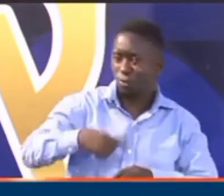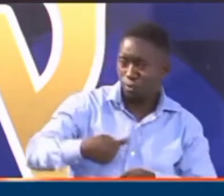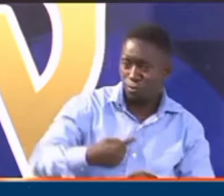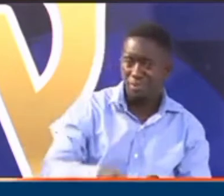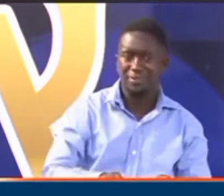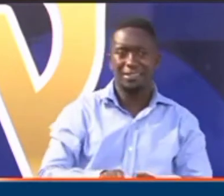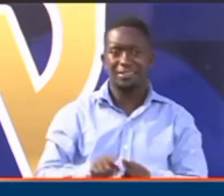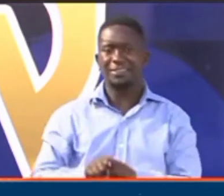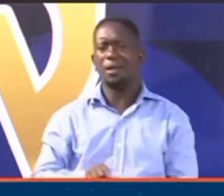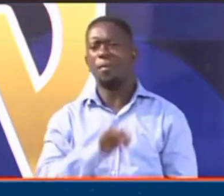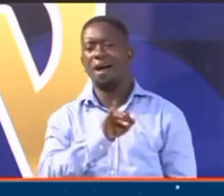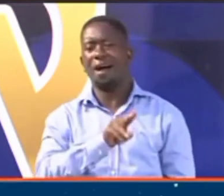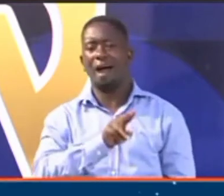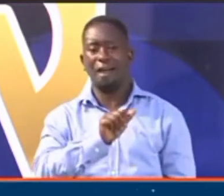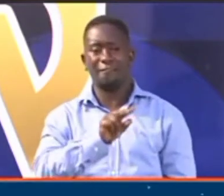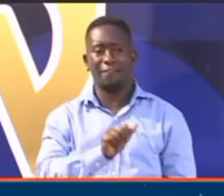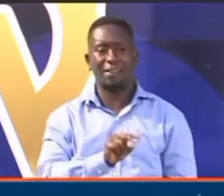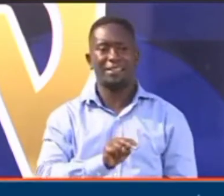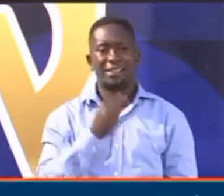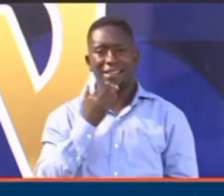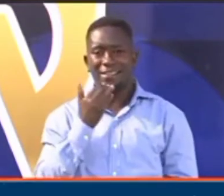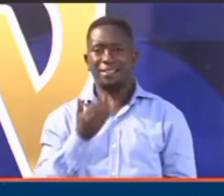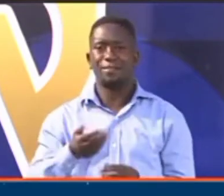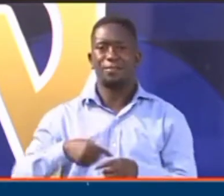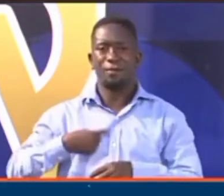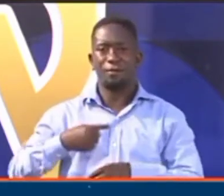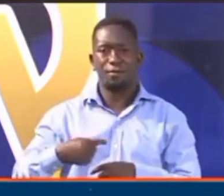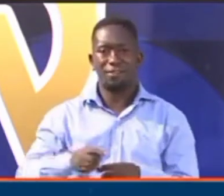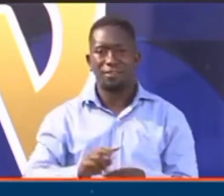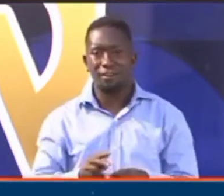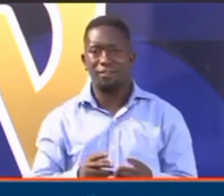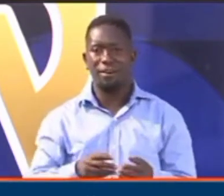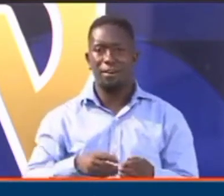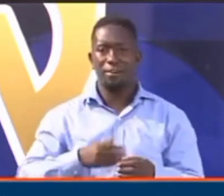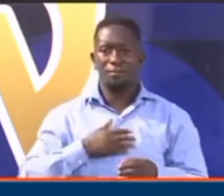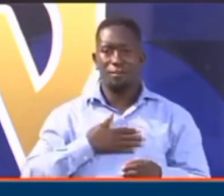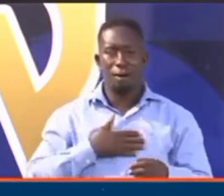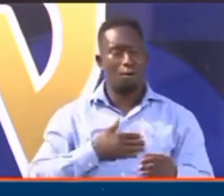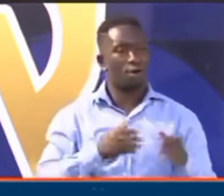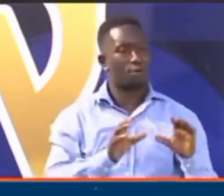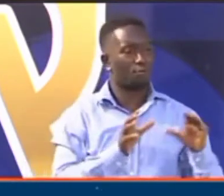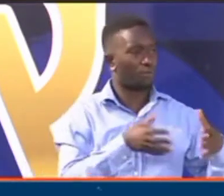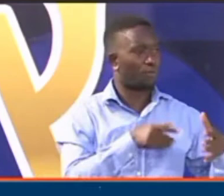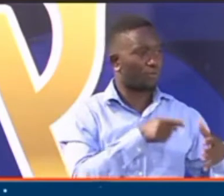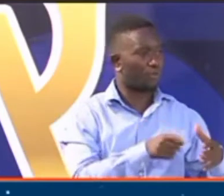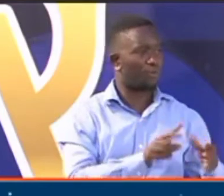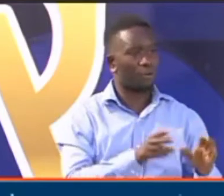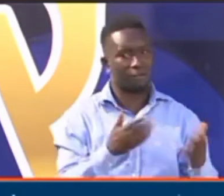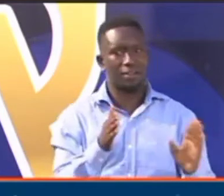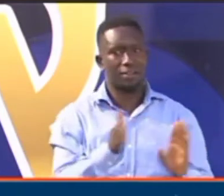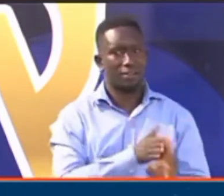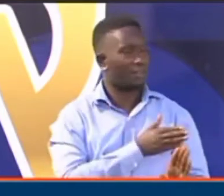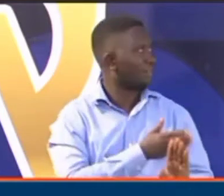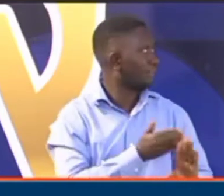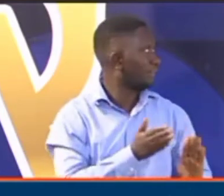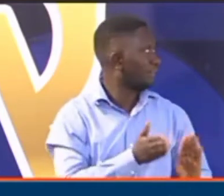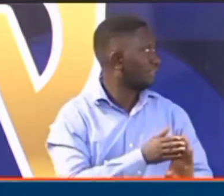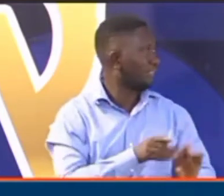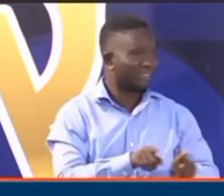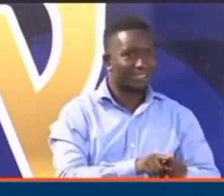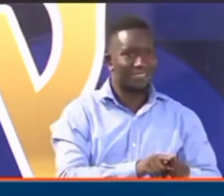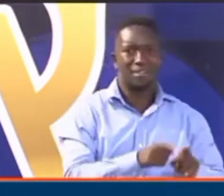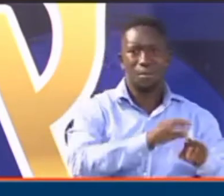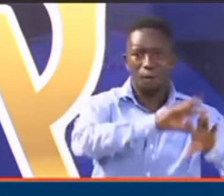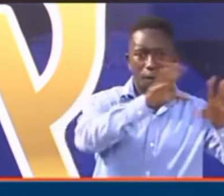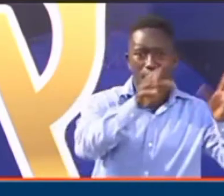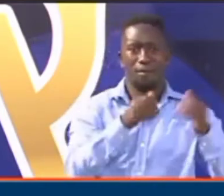Mr. Ivan, for being there for us as well, especially for our group that you mentored. Swizz, Mark, and